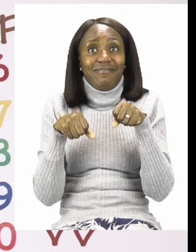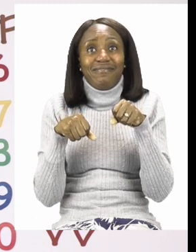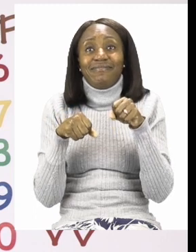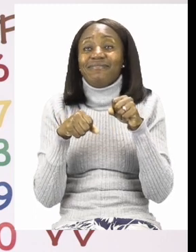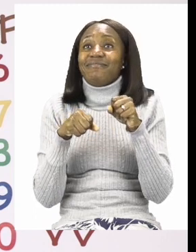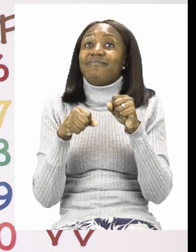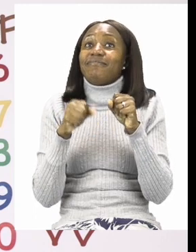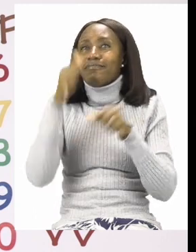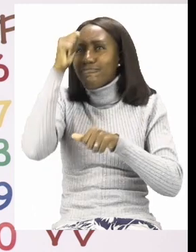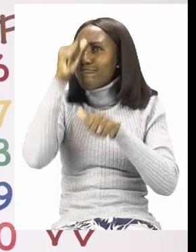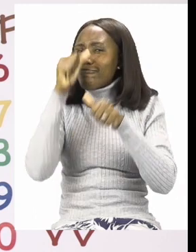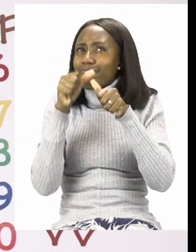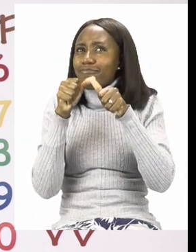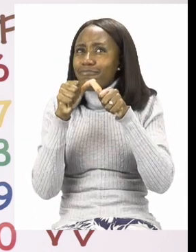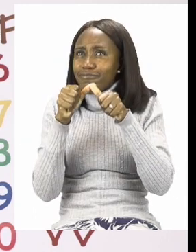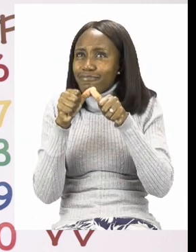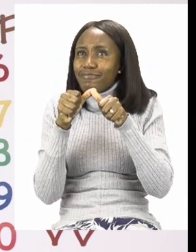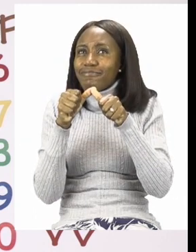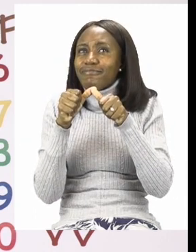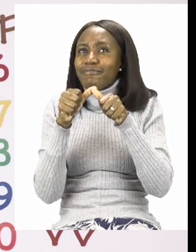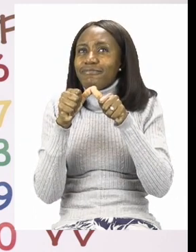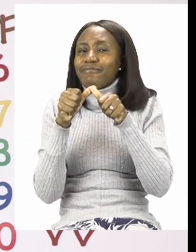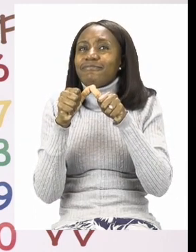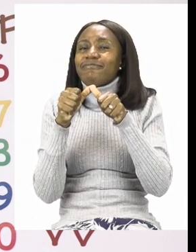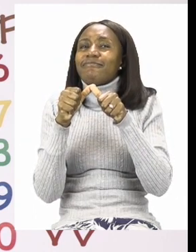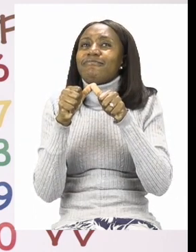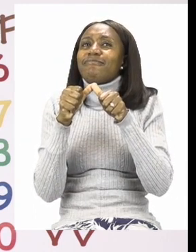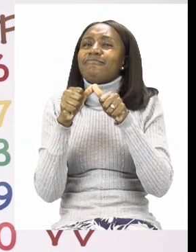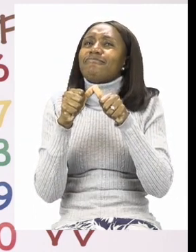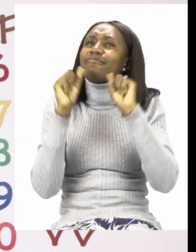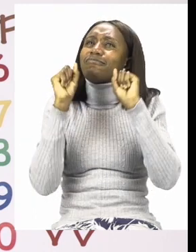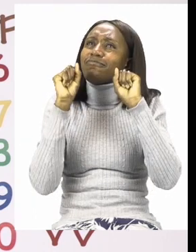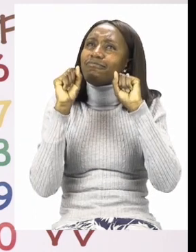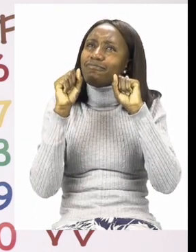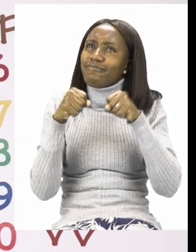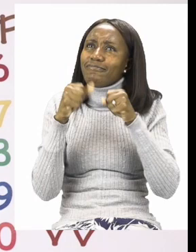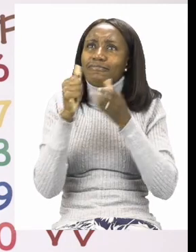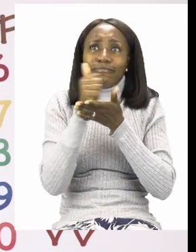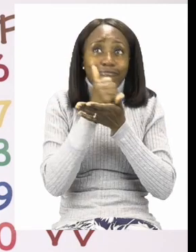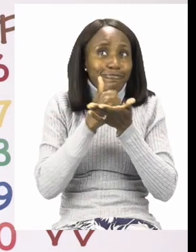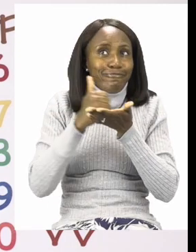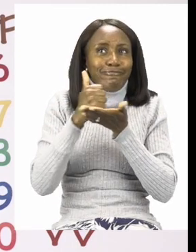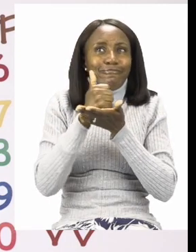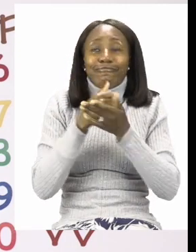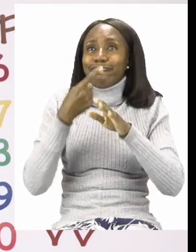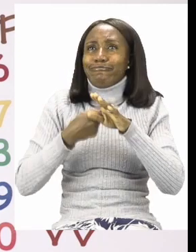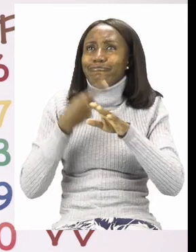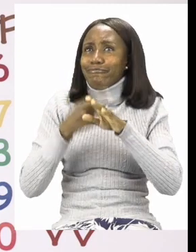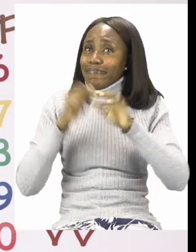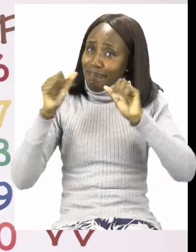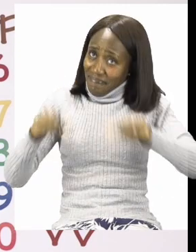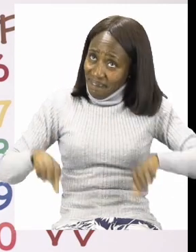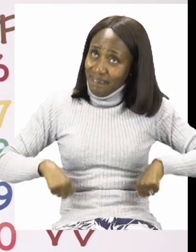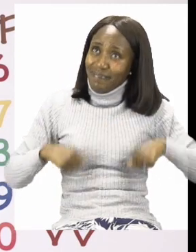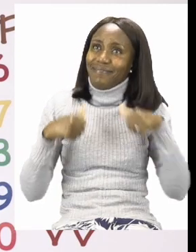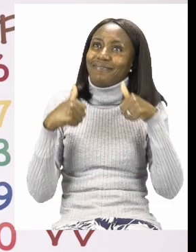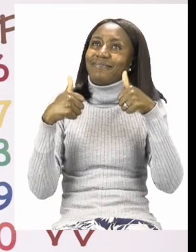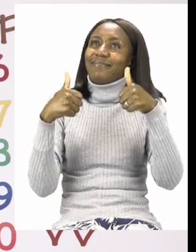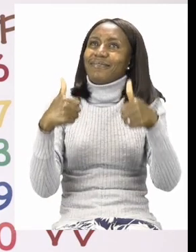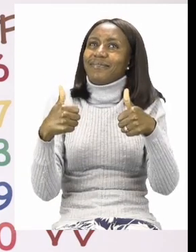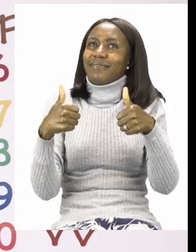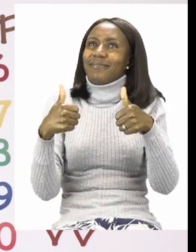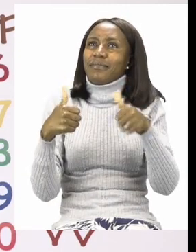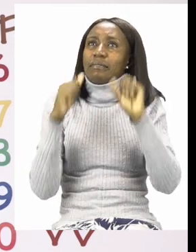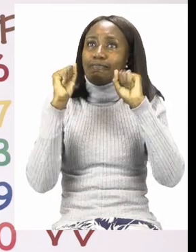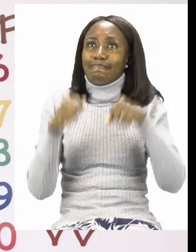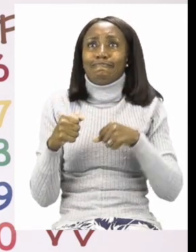Now remember everybody, we have to stay clean and healthy, and we have to take care